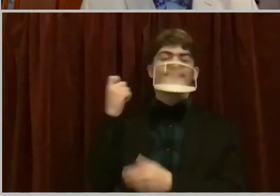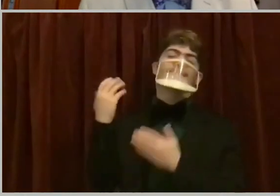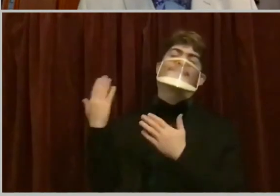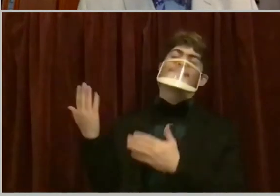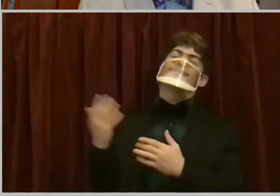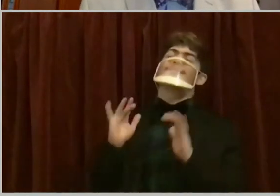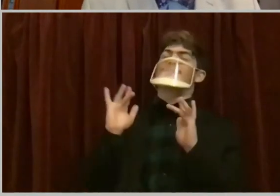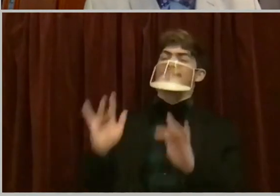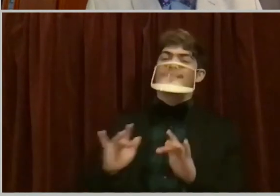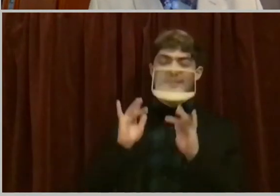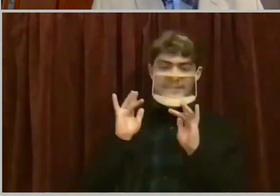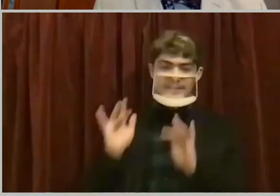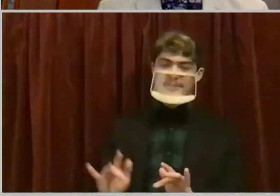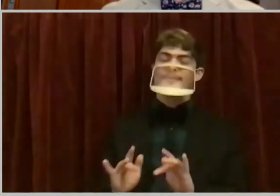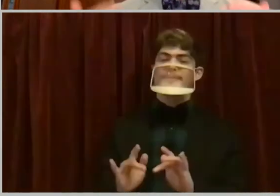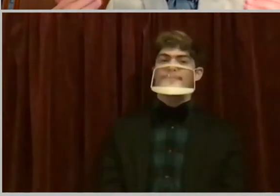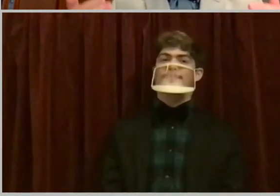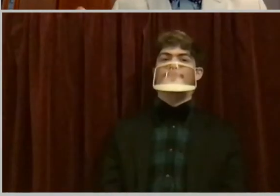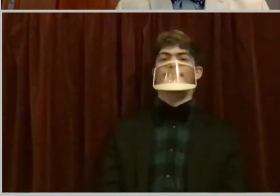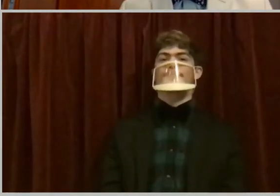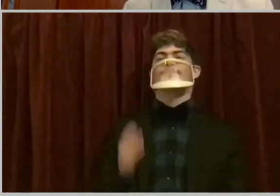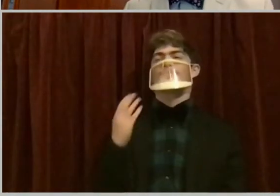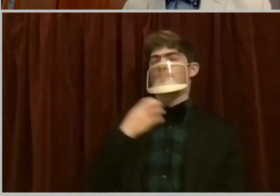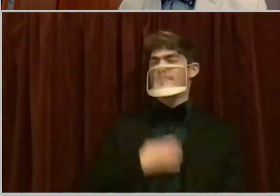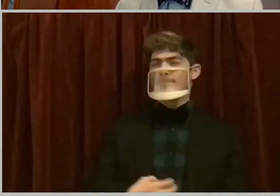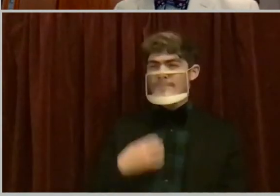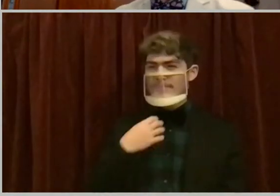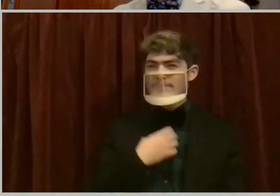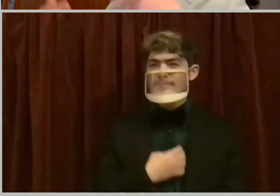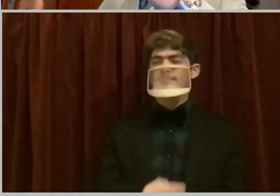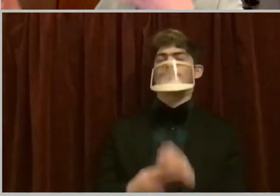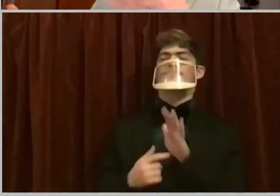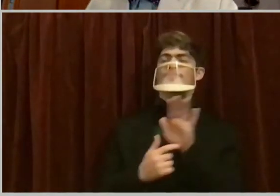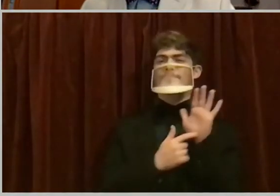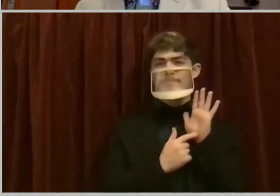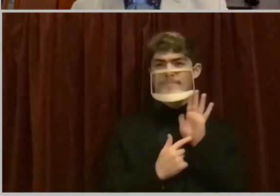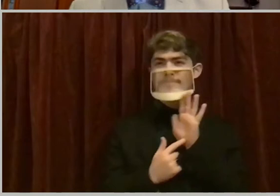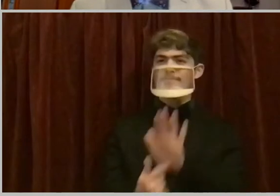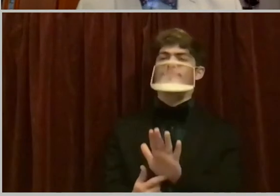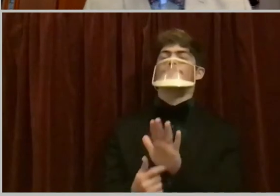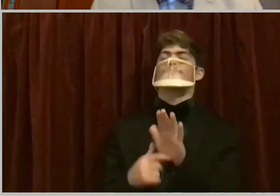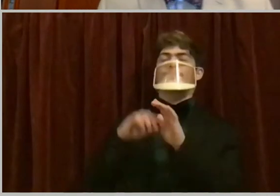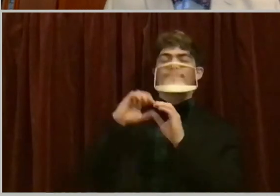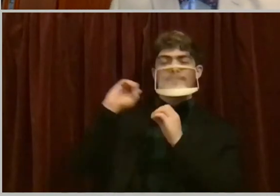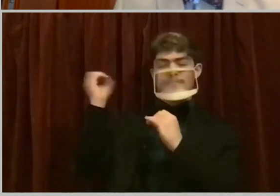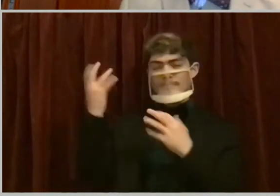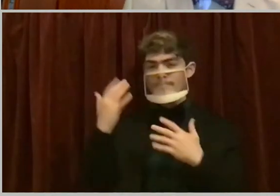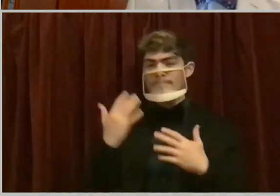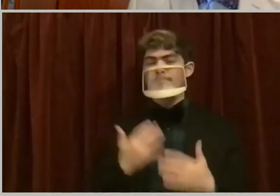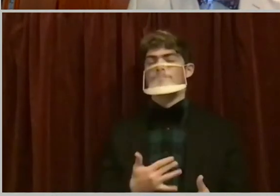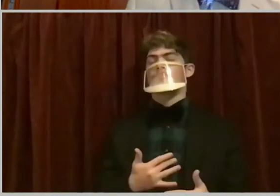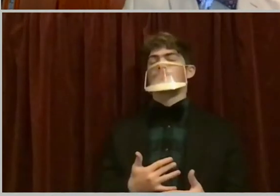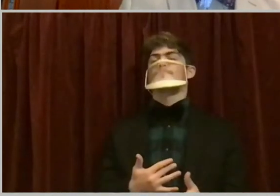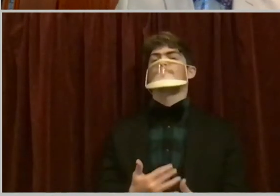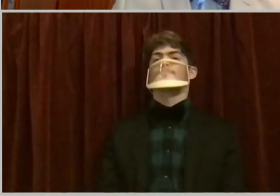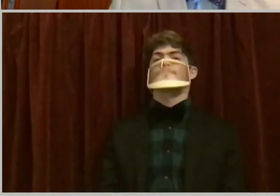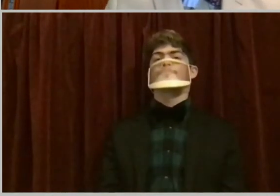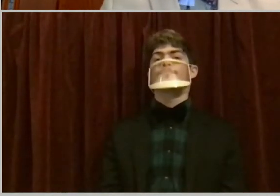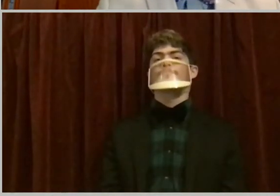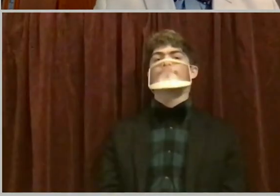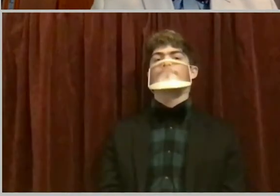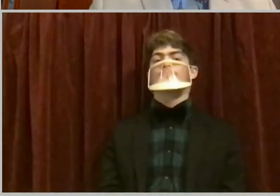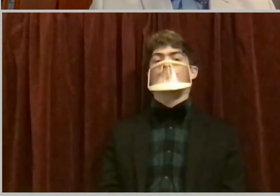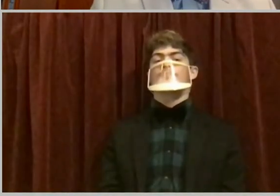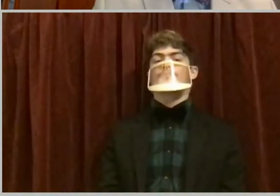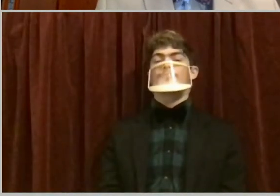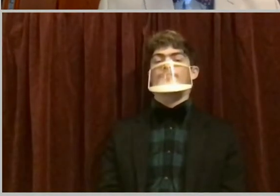compassionate God, and he wishes to show you and shower you with this compassion. In